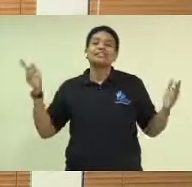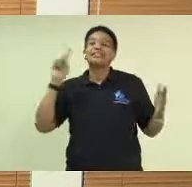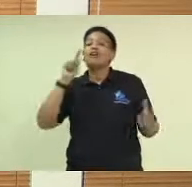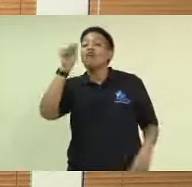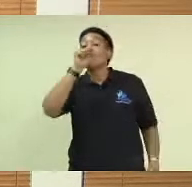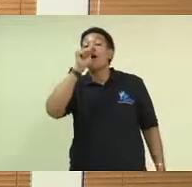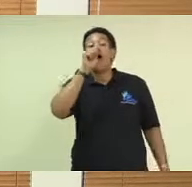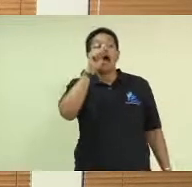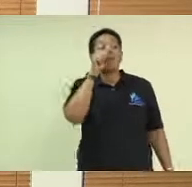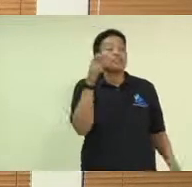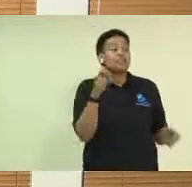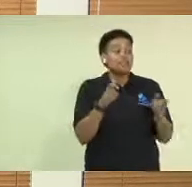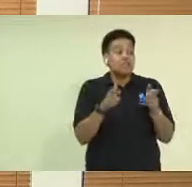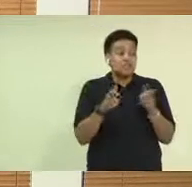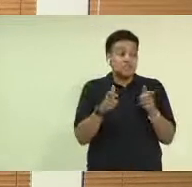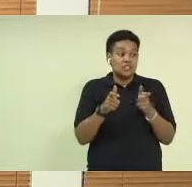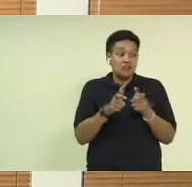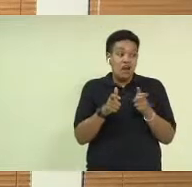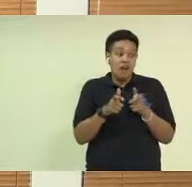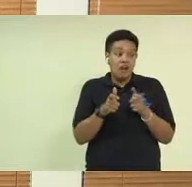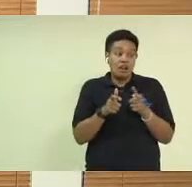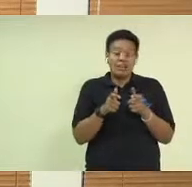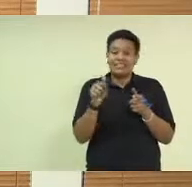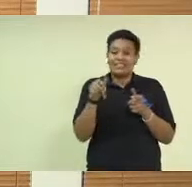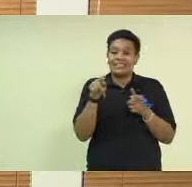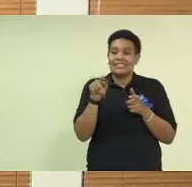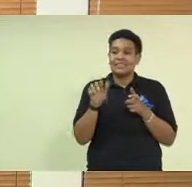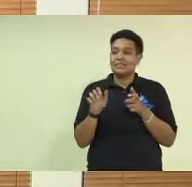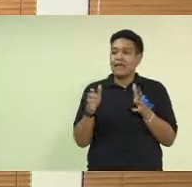private, small space,